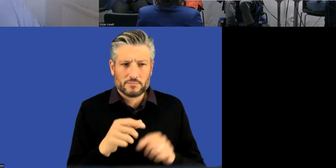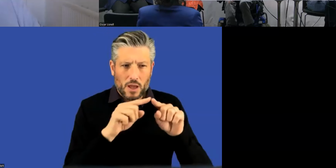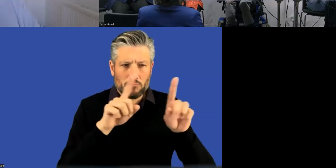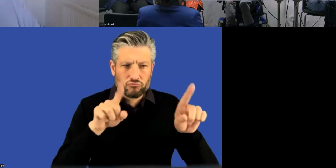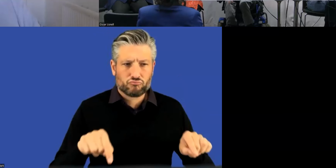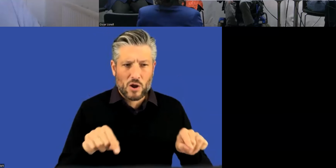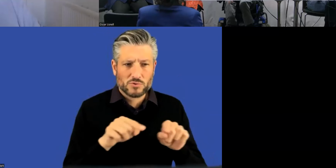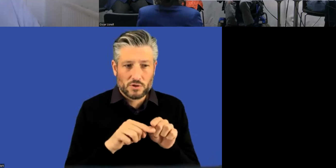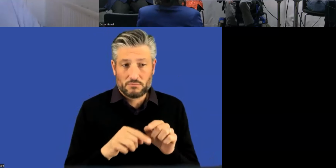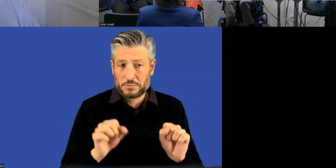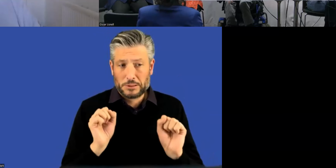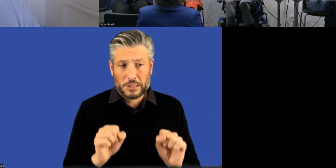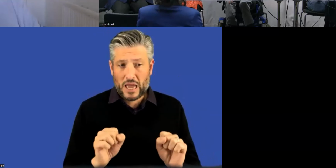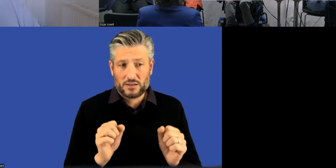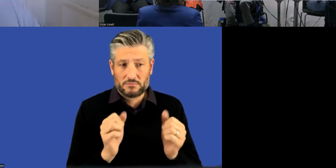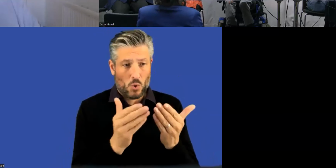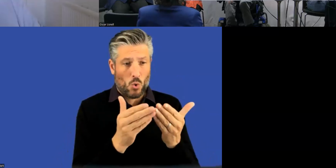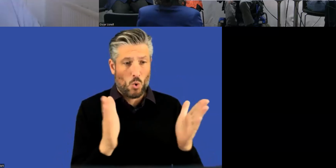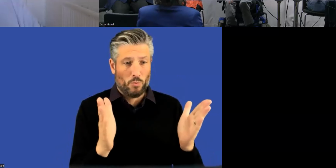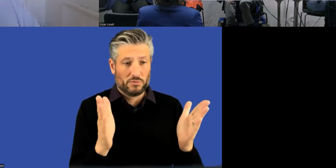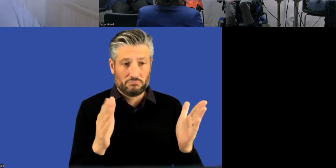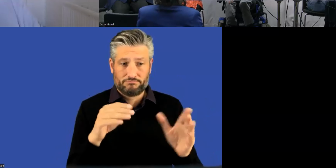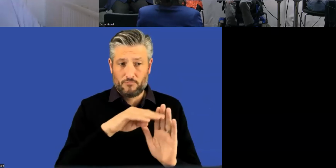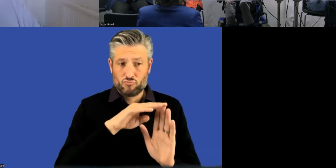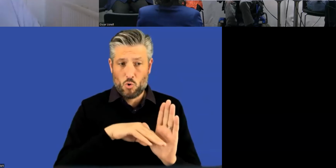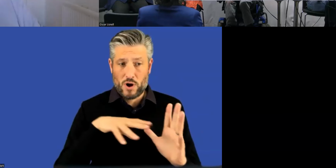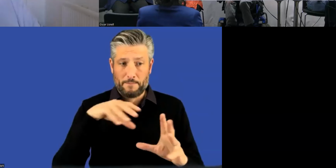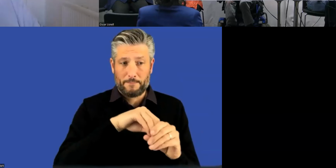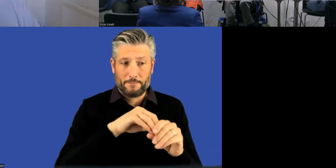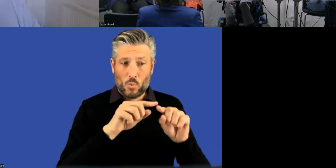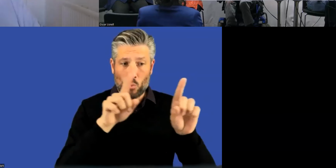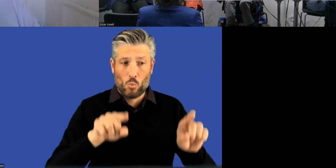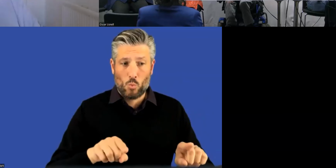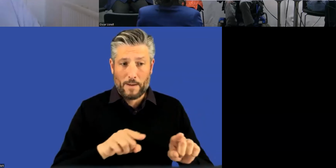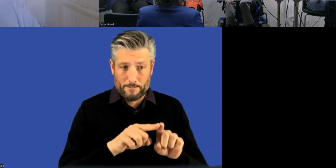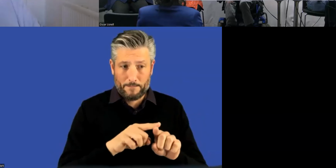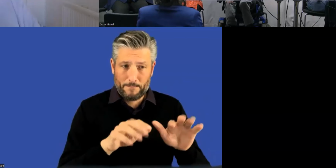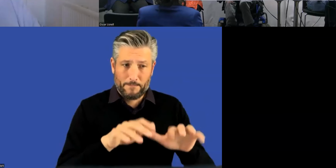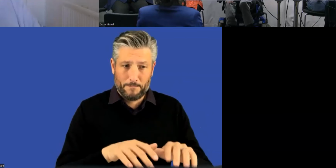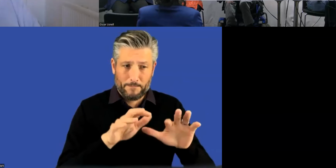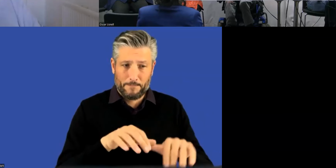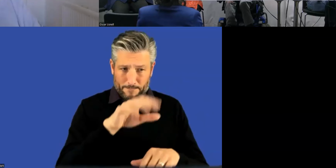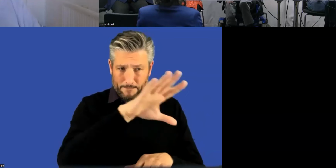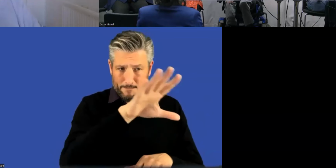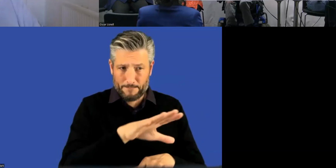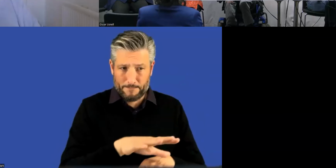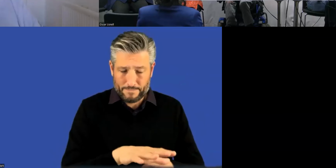and you can play with it. But now we're going to build in more features, such as